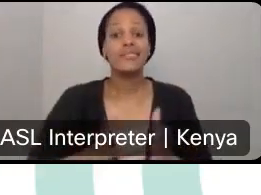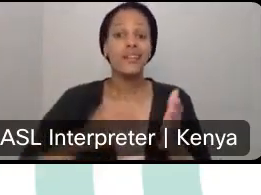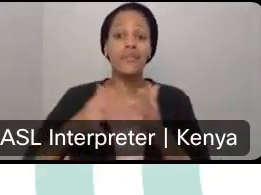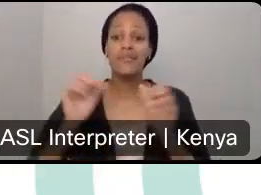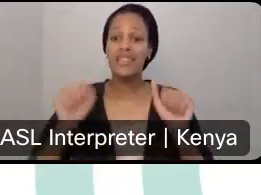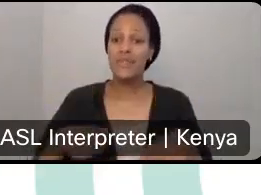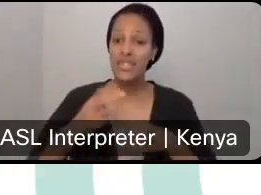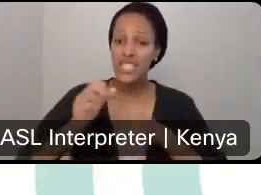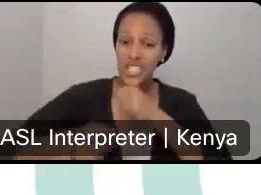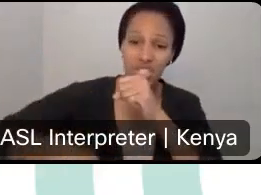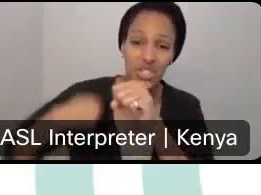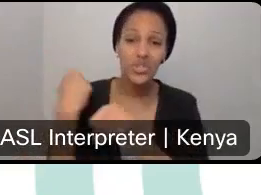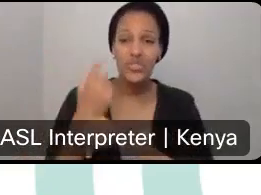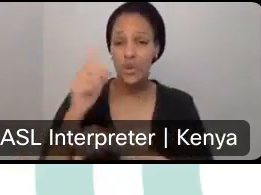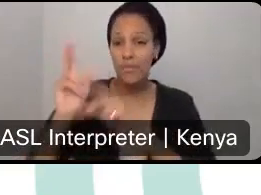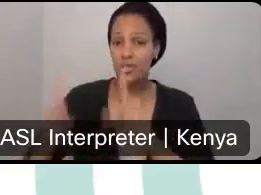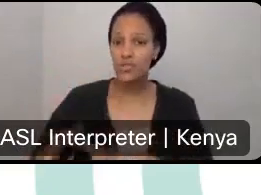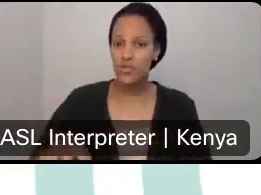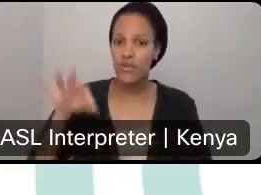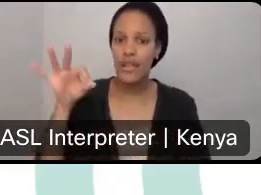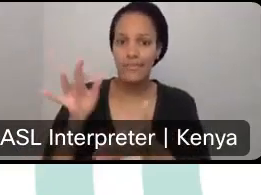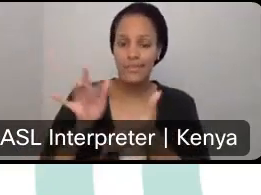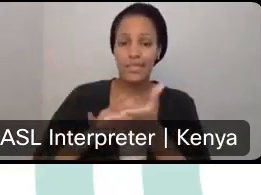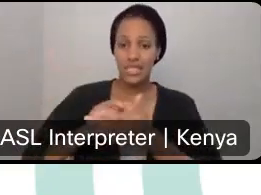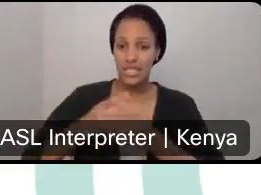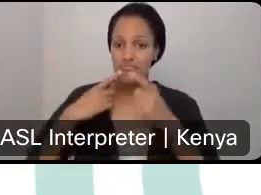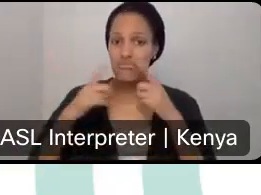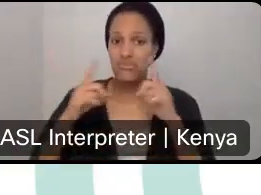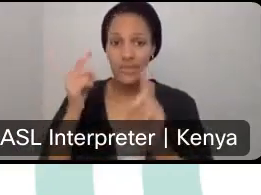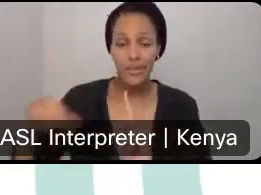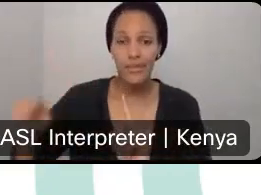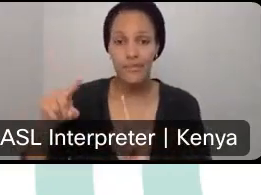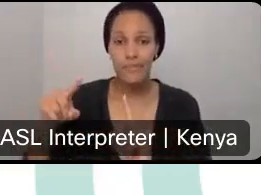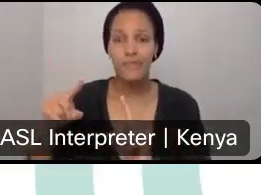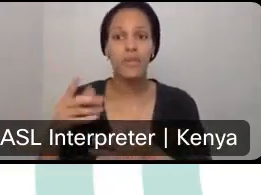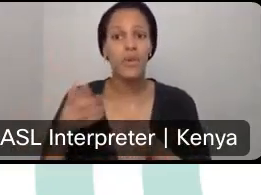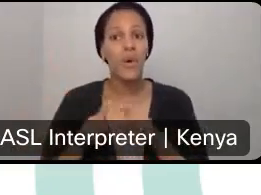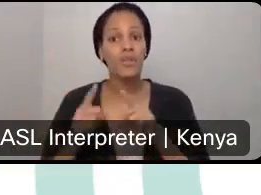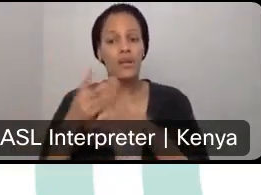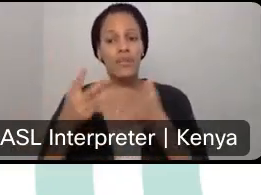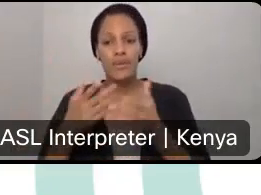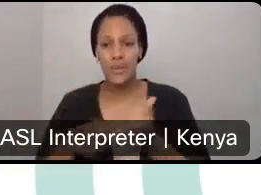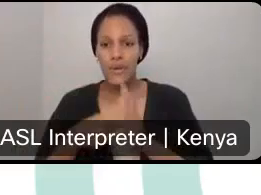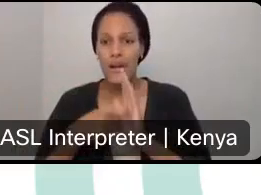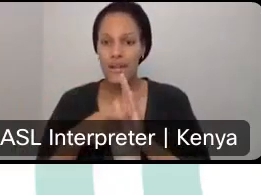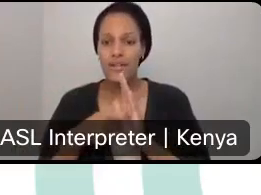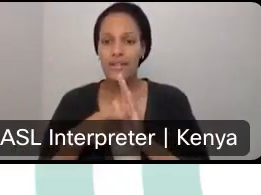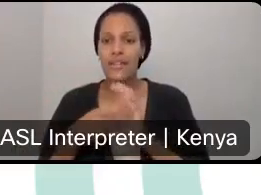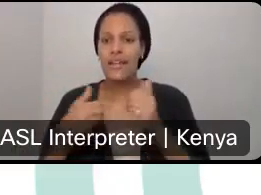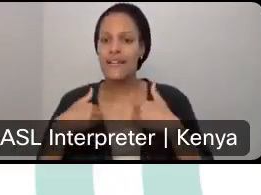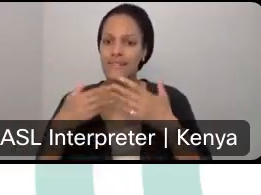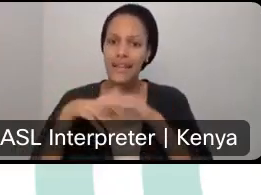a medication that works for them, and it may require that they have access to regular and